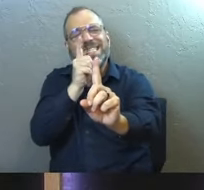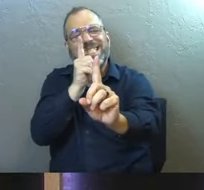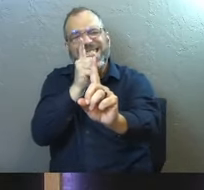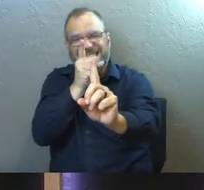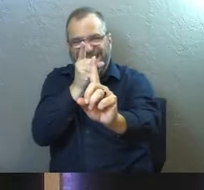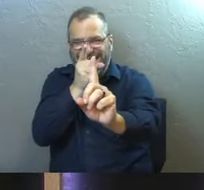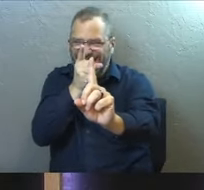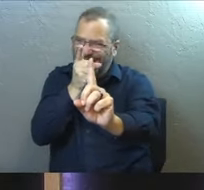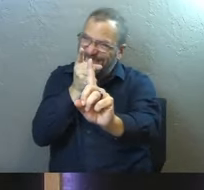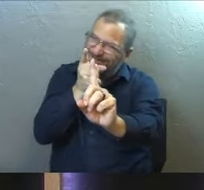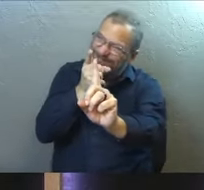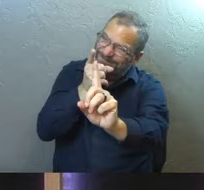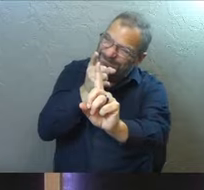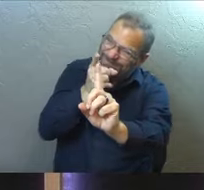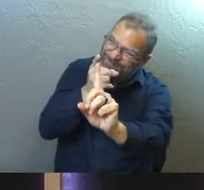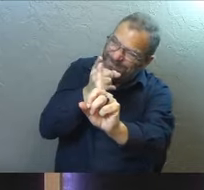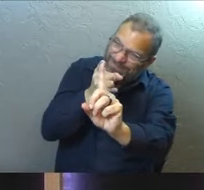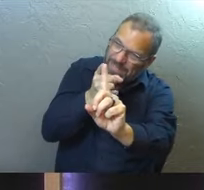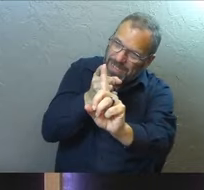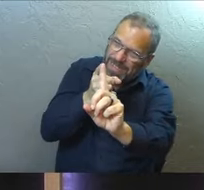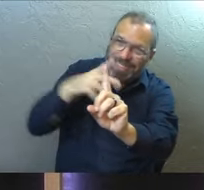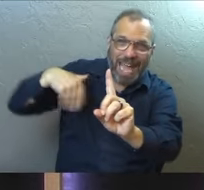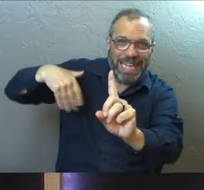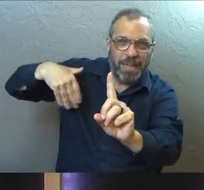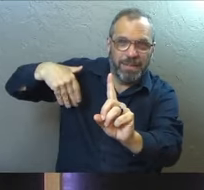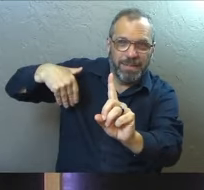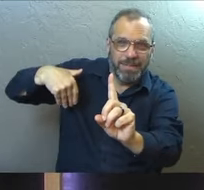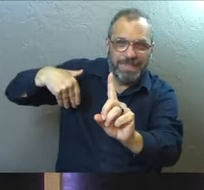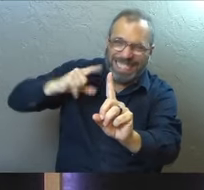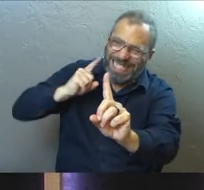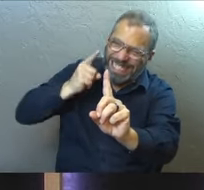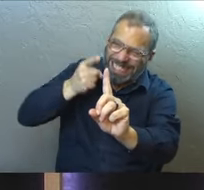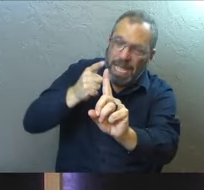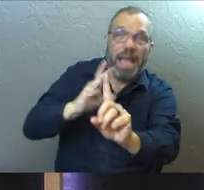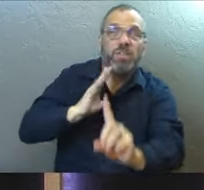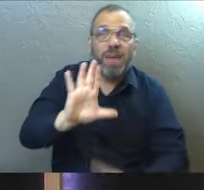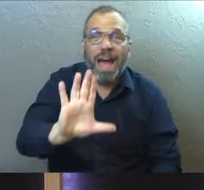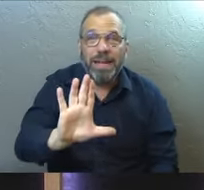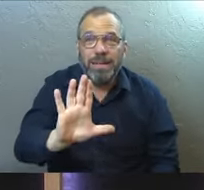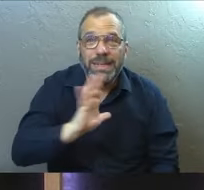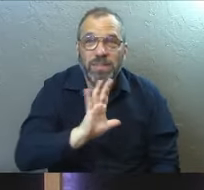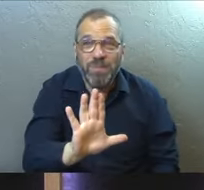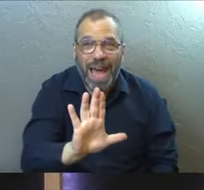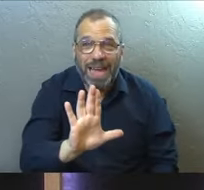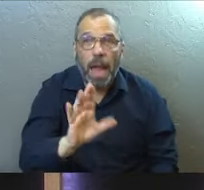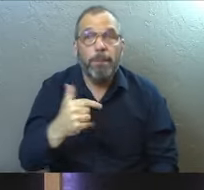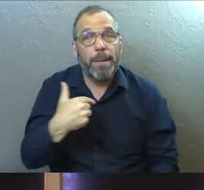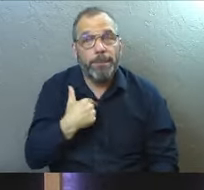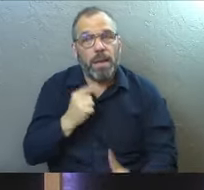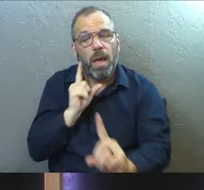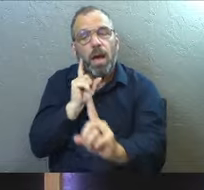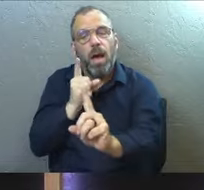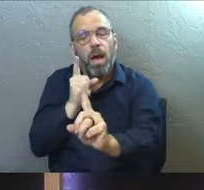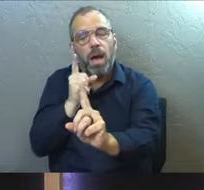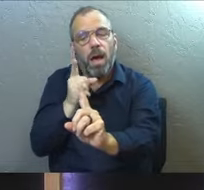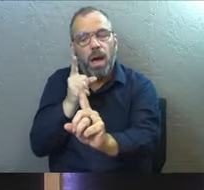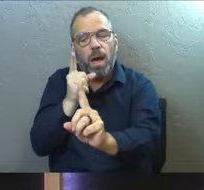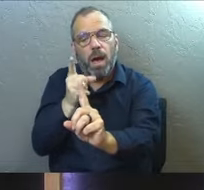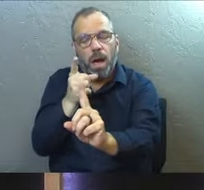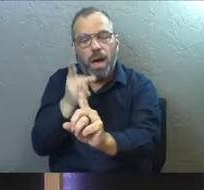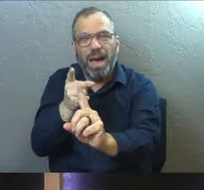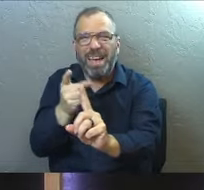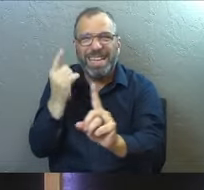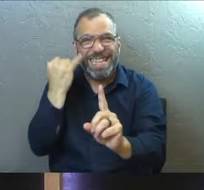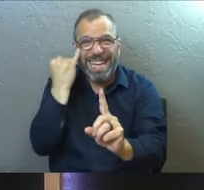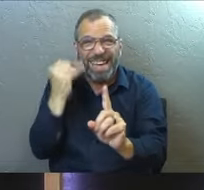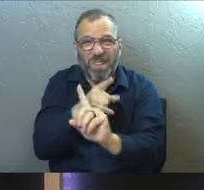That's what I'm moving towards. And I'm not there yet. And that's okay, but I'm gonna start moving towards that. I want that goal, because if I don't have